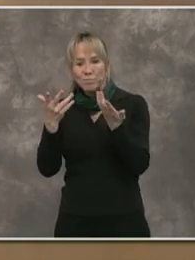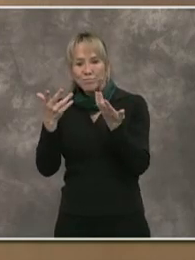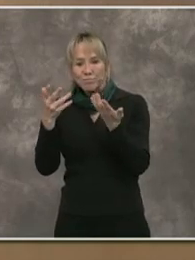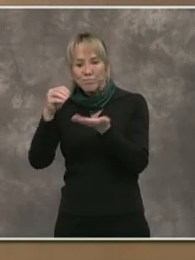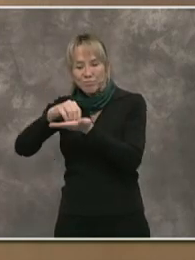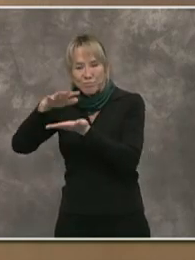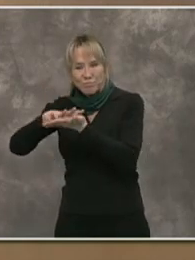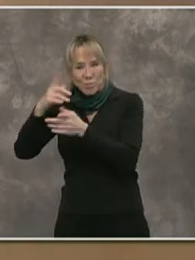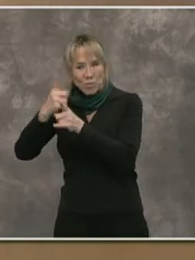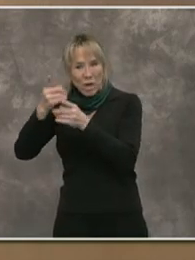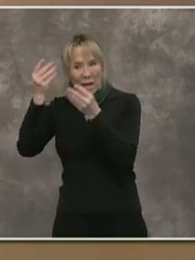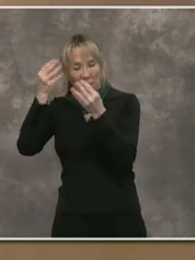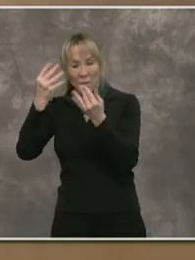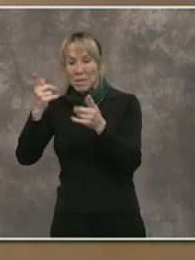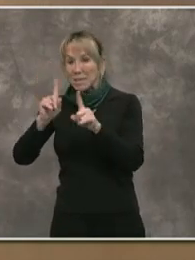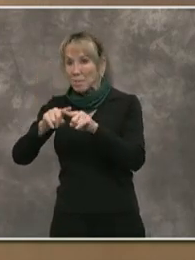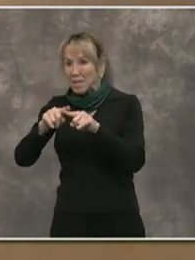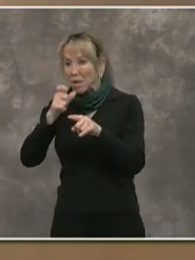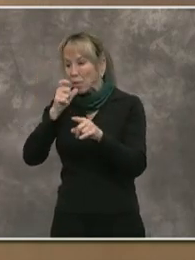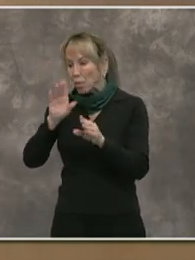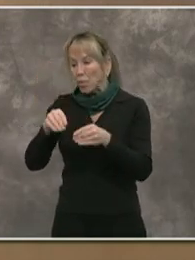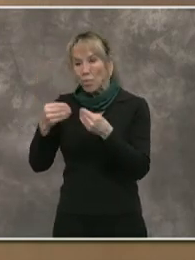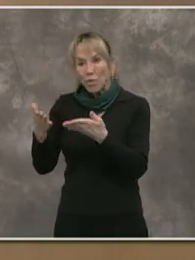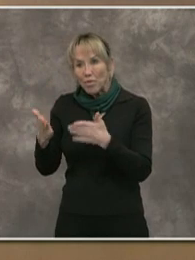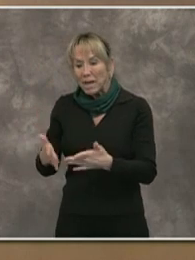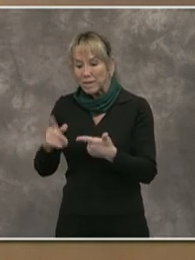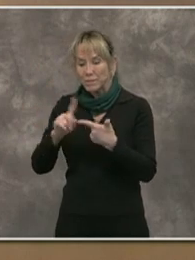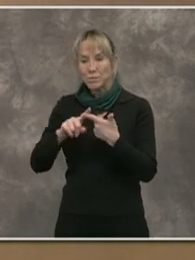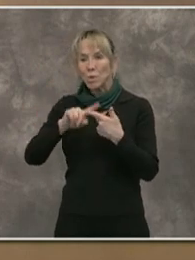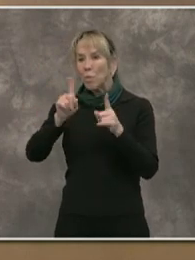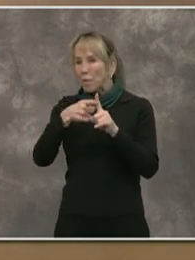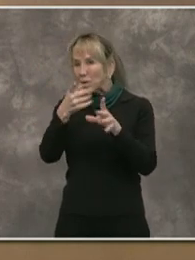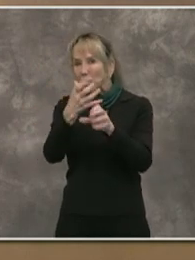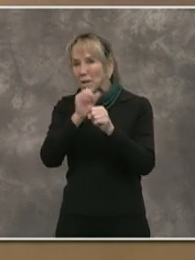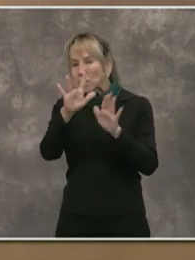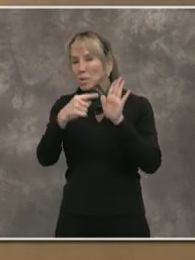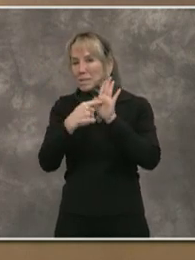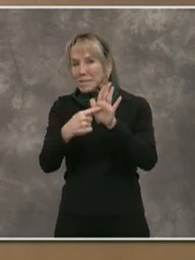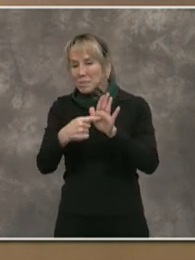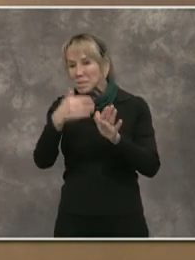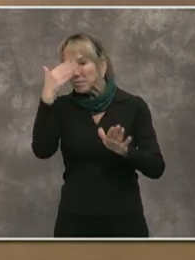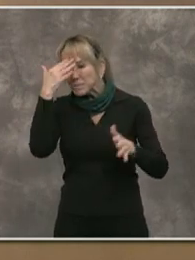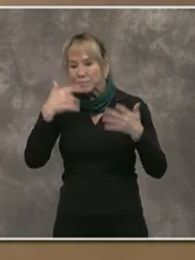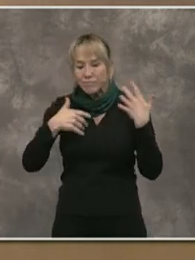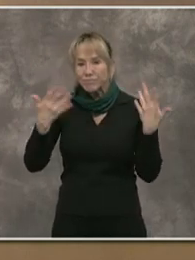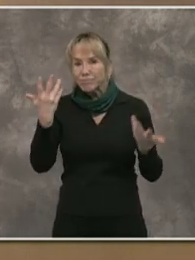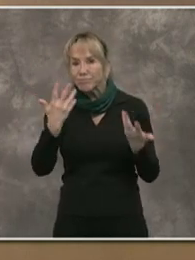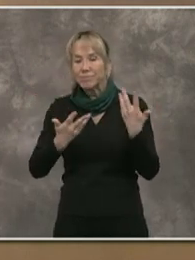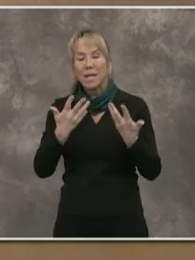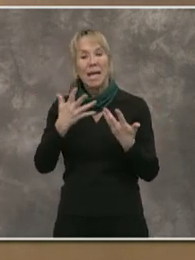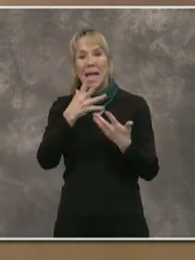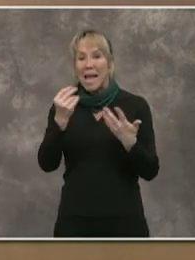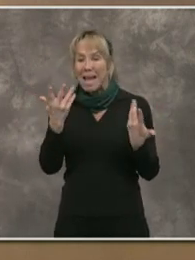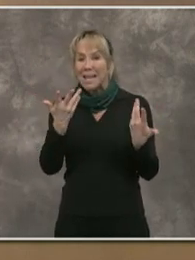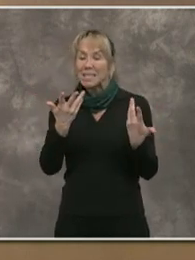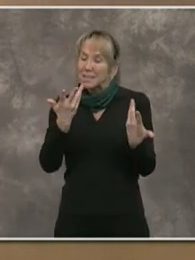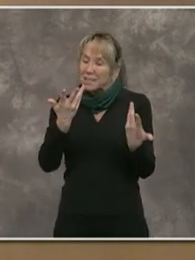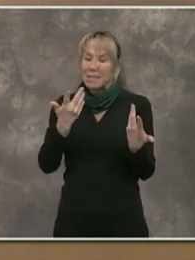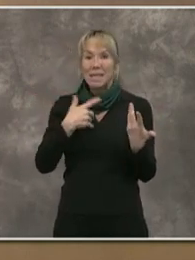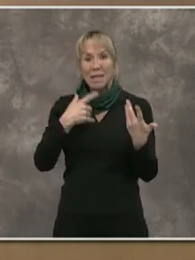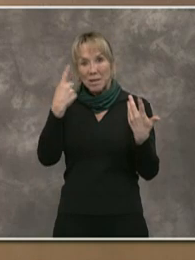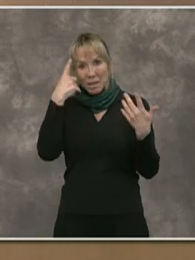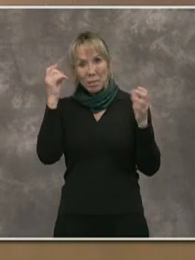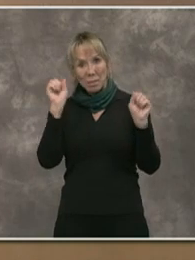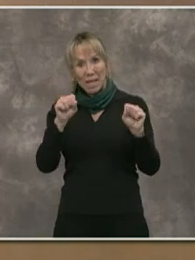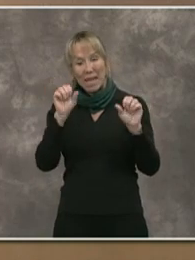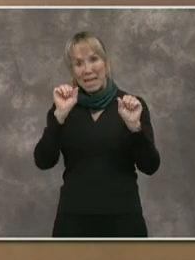symptoms. I think that the utility of or value of a drive-through test for PCR is very high. I'm not